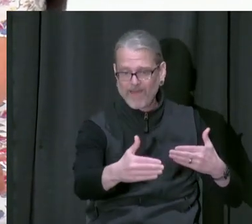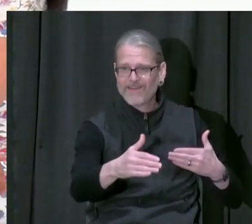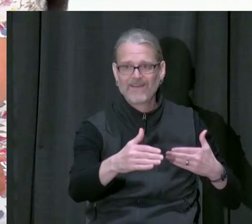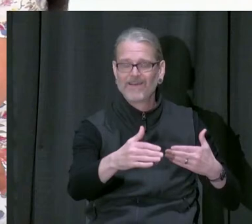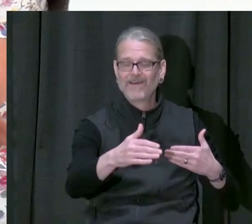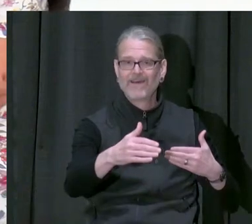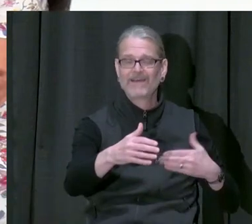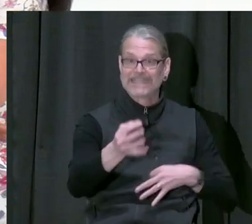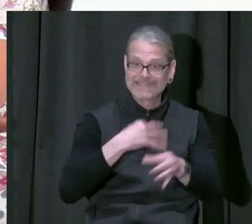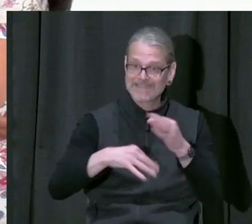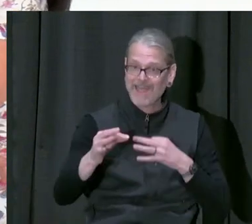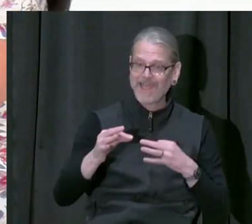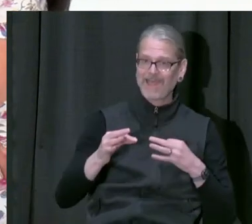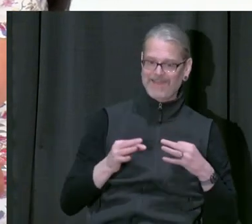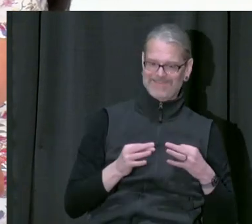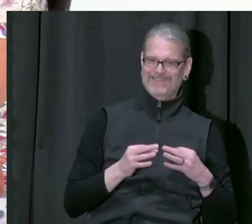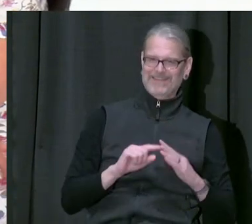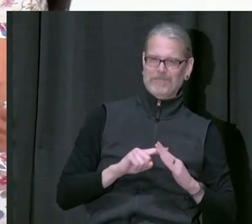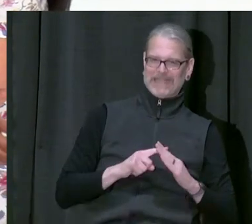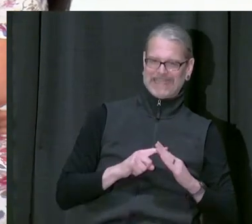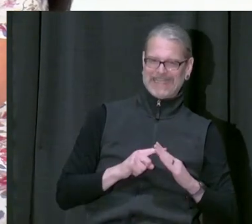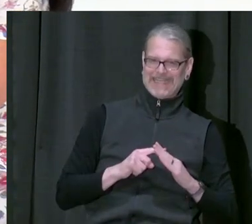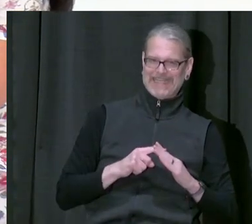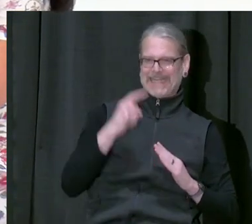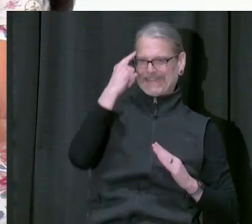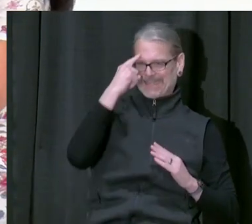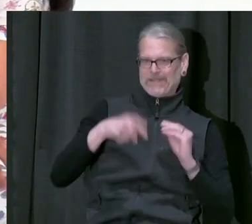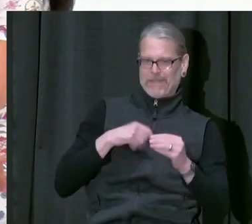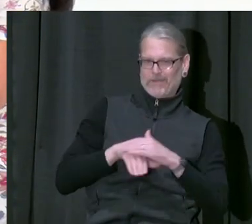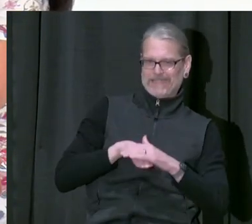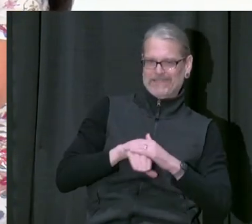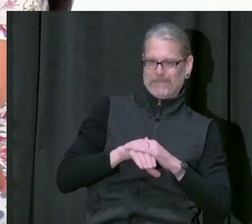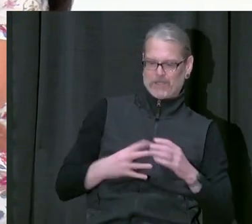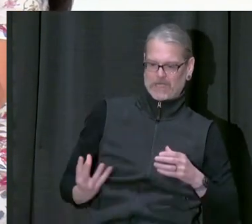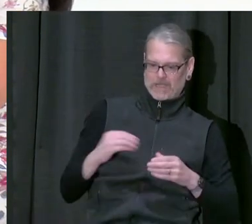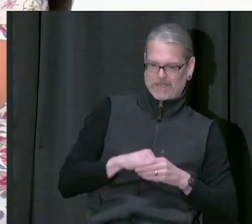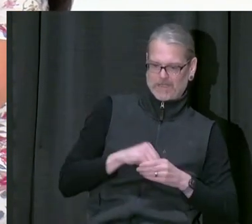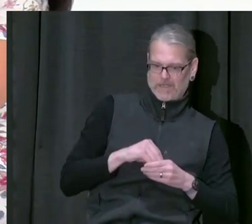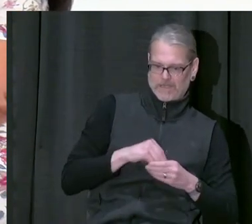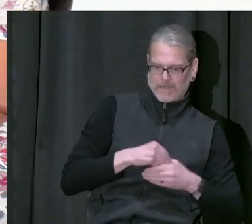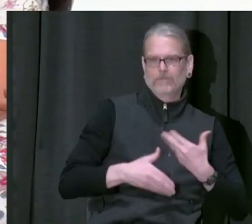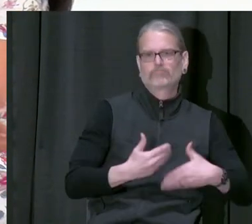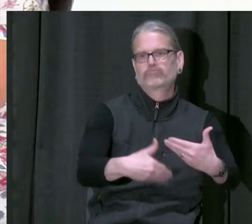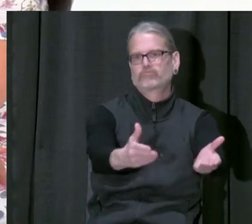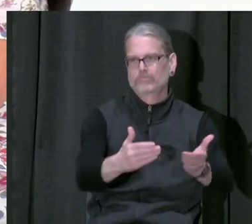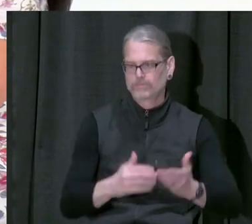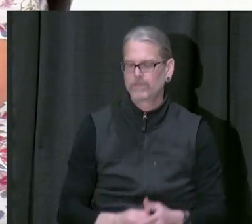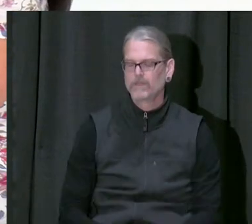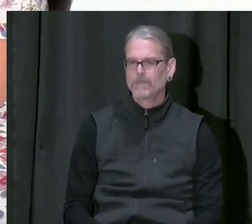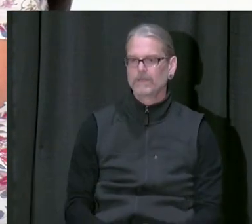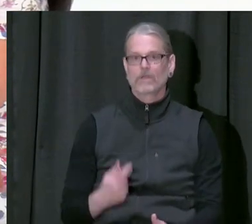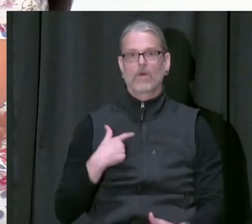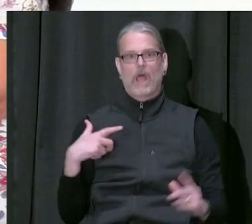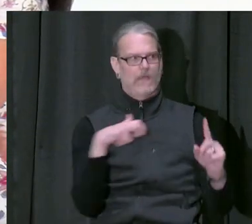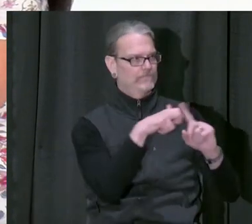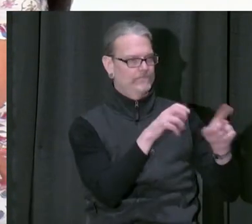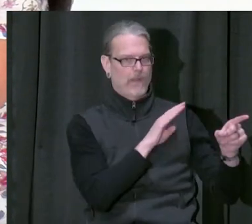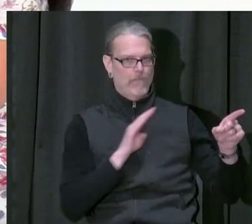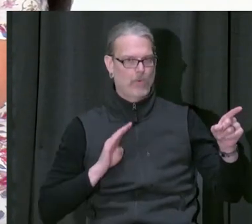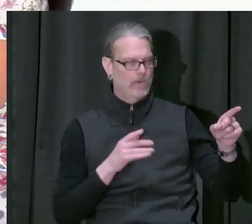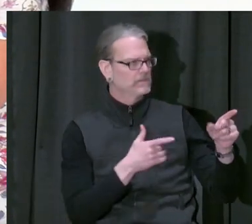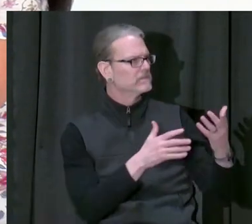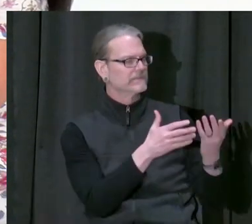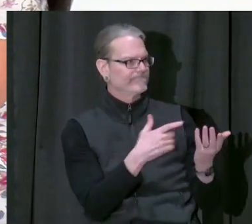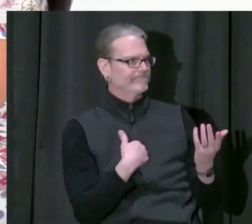look at something? How does design look at something? So that's where I went back to the board, and we said, you know, this is where I'm going